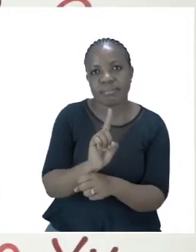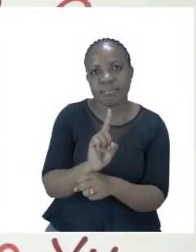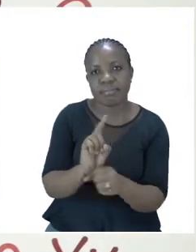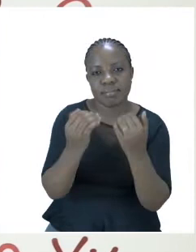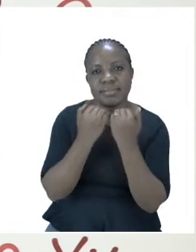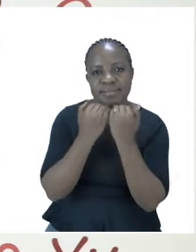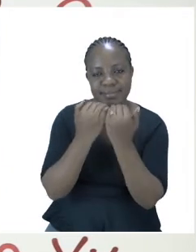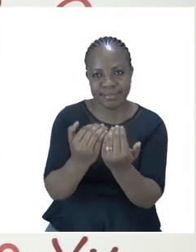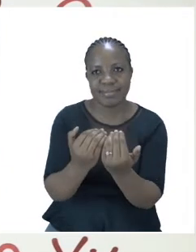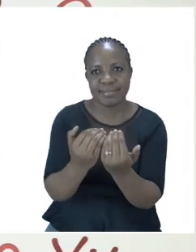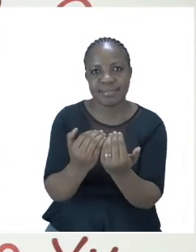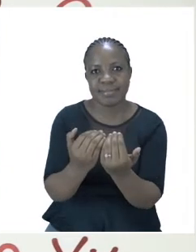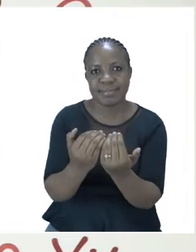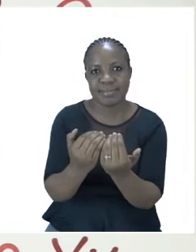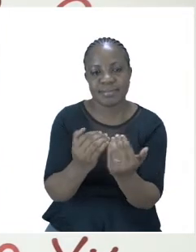grade 2s, to